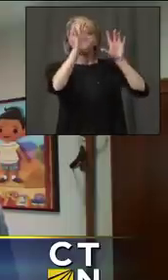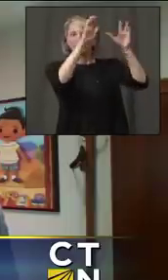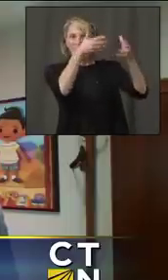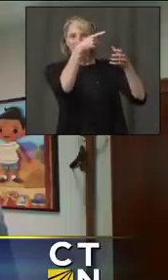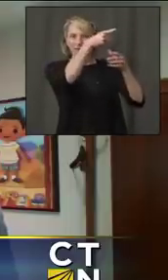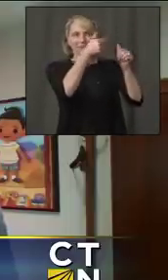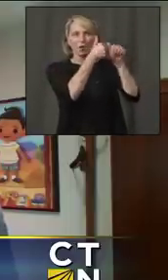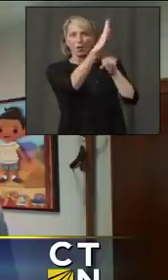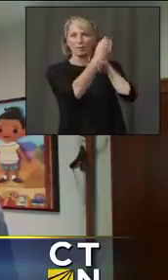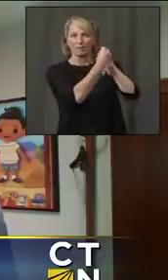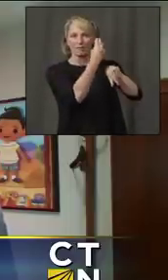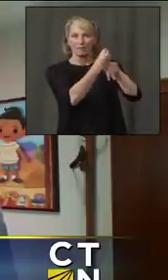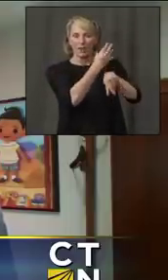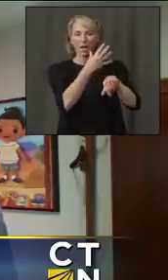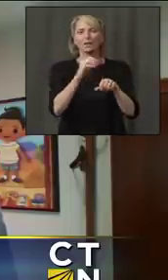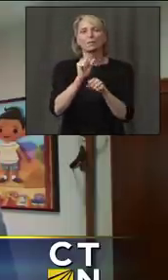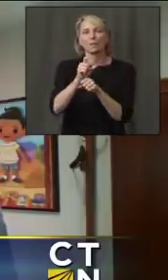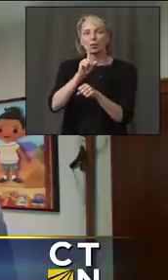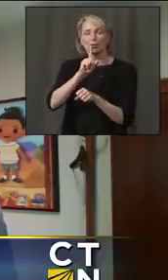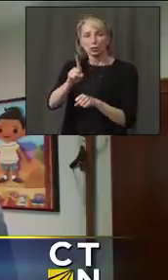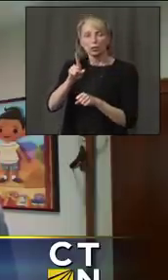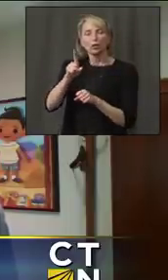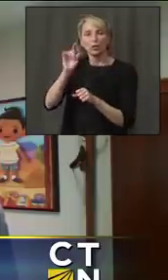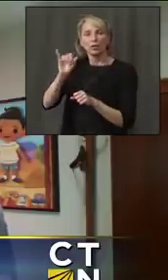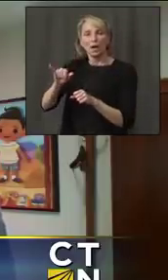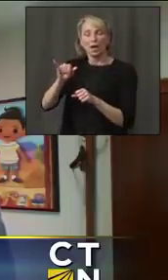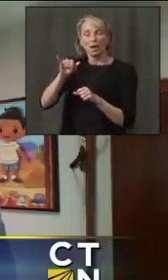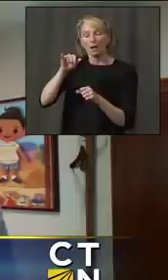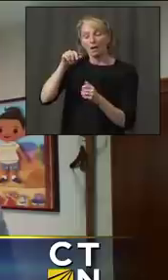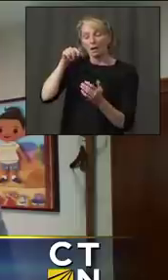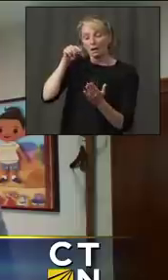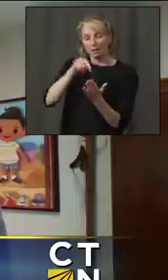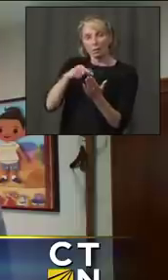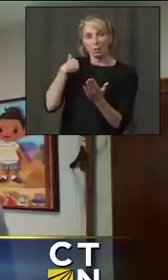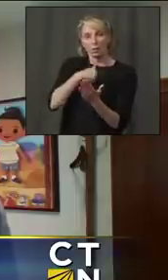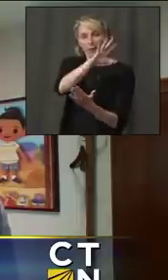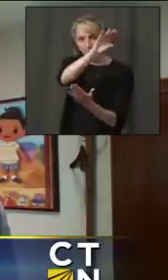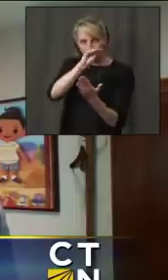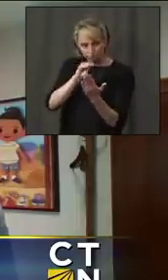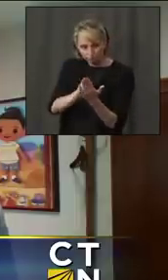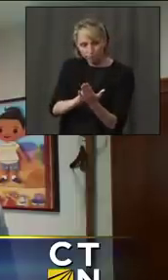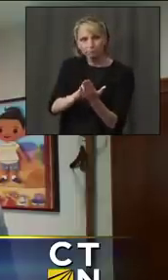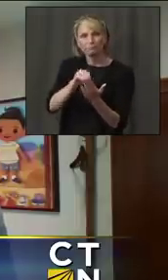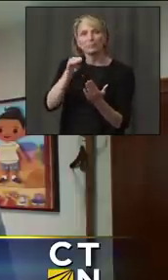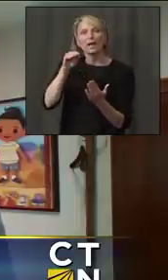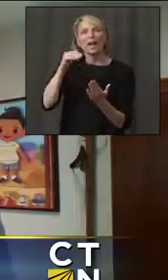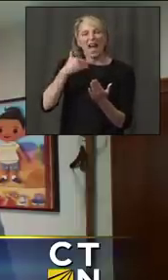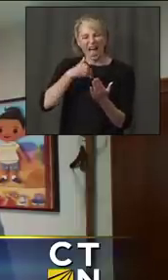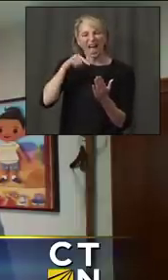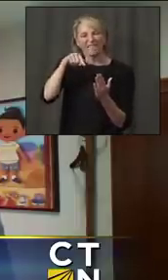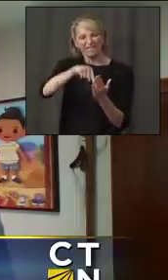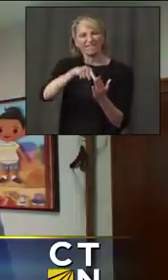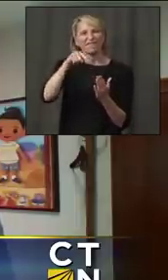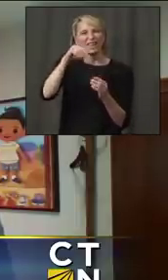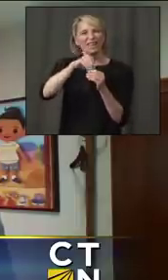consistent throughout the state with how we respond to that. And in that link, it explains more specifically